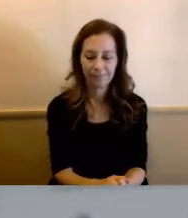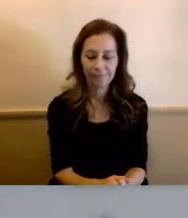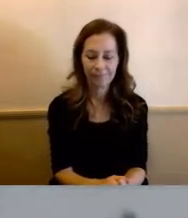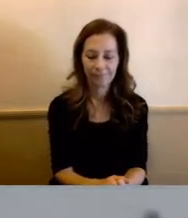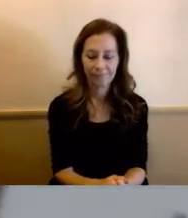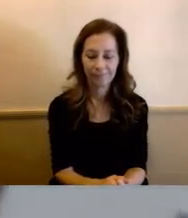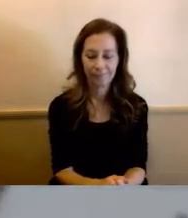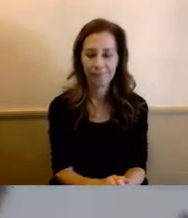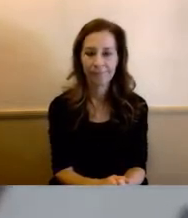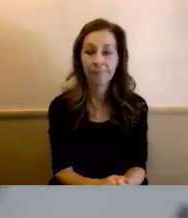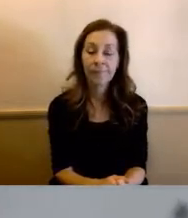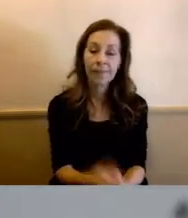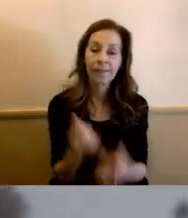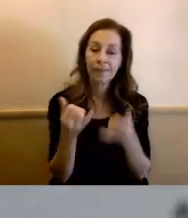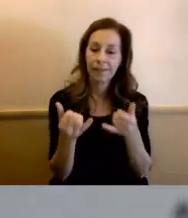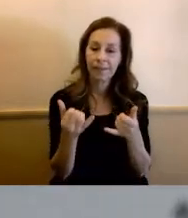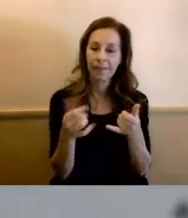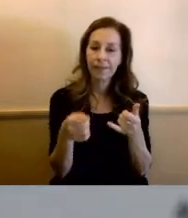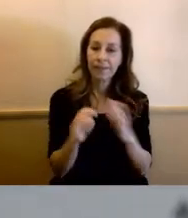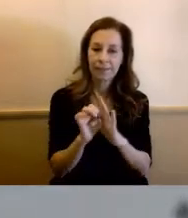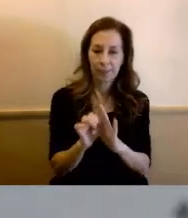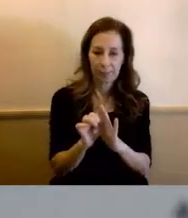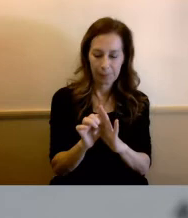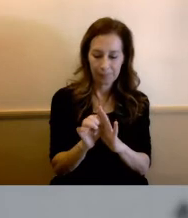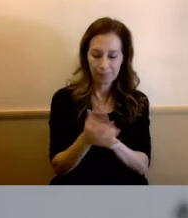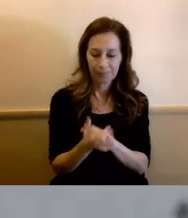Let's look at this one.